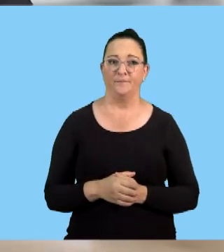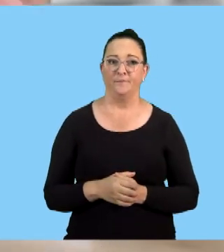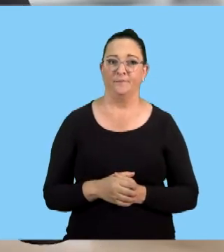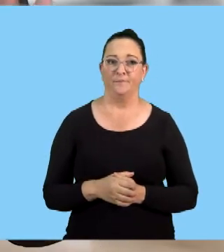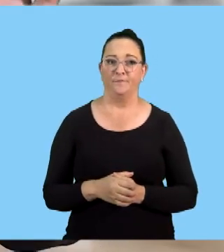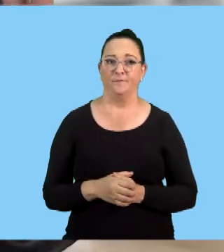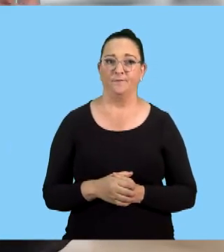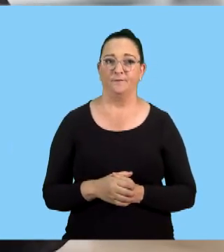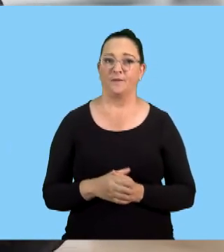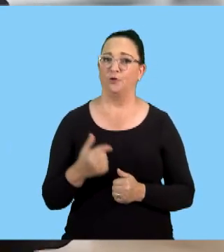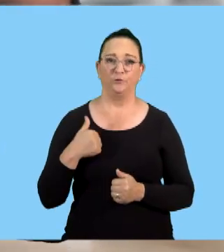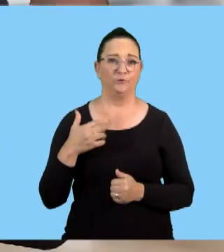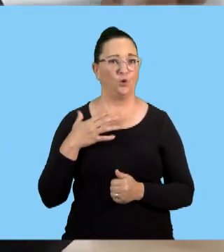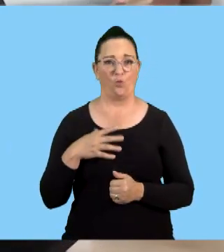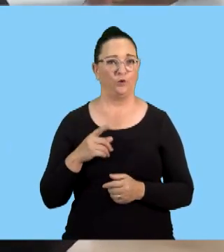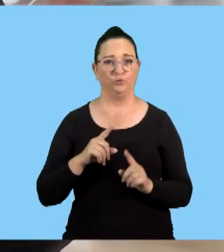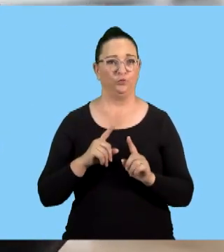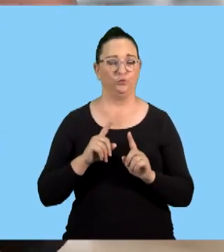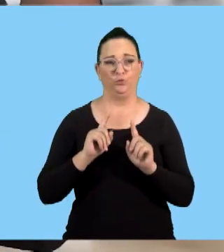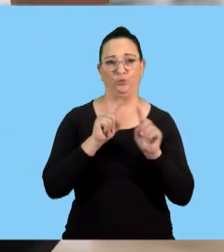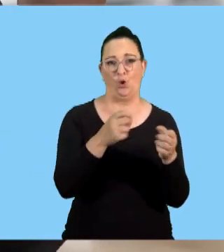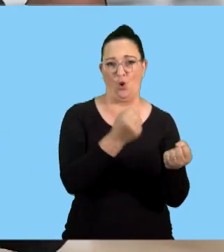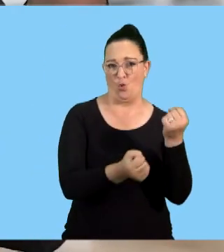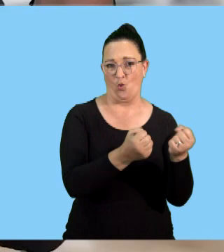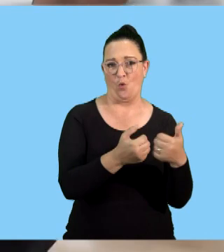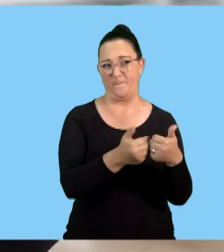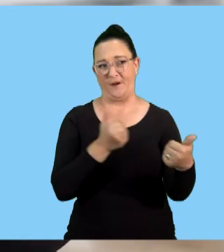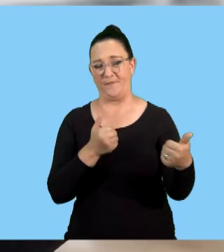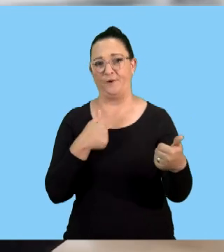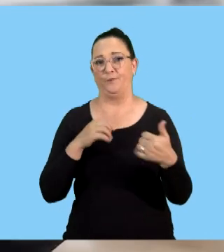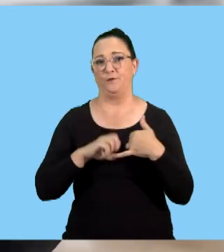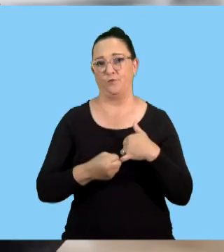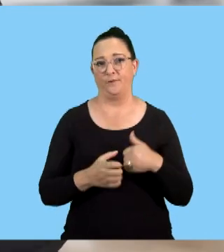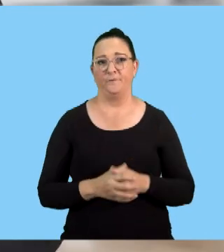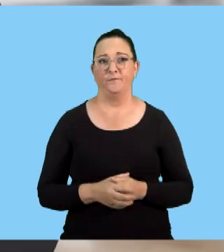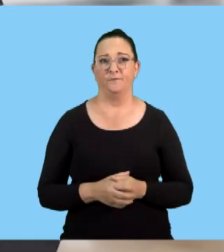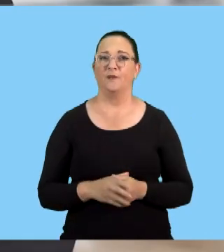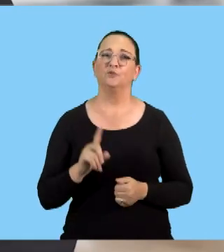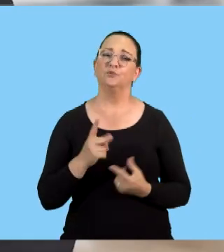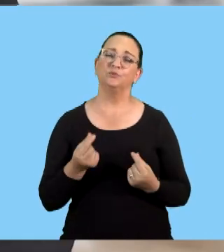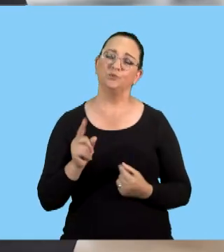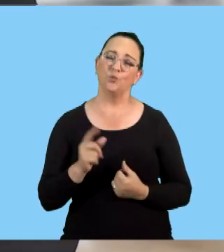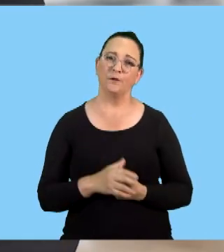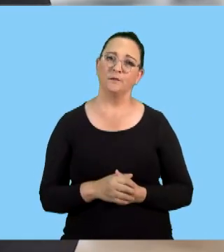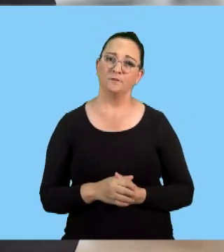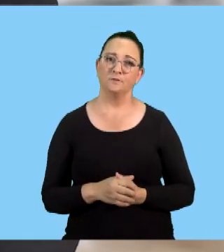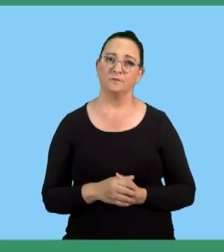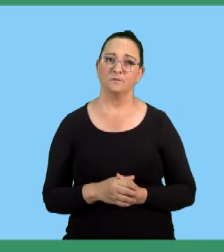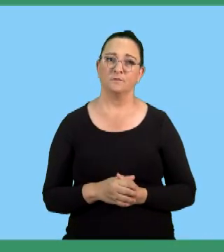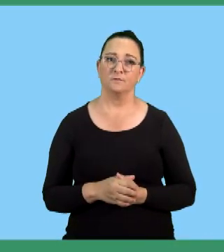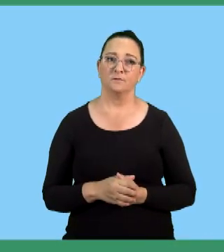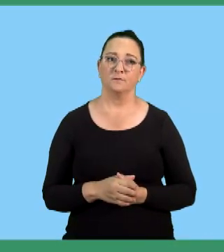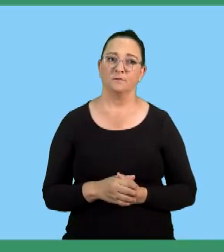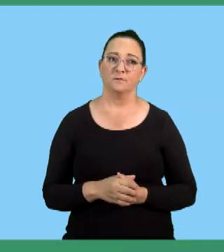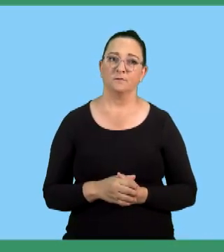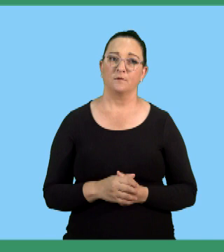to run away or avoid being taken to the courts. We want to avoid your negative publicity. What must we do? It says here, workers